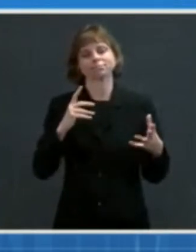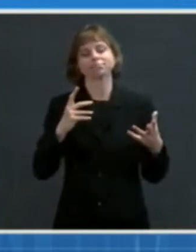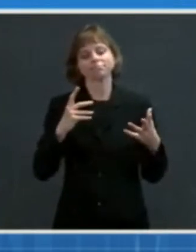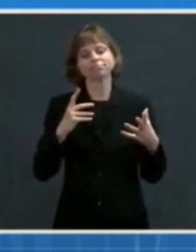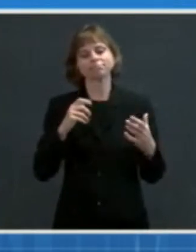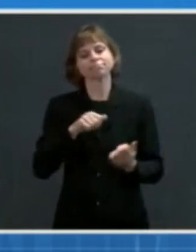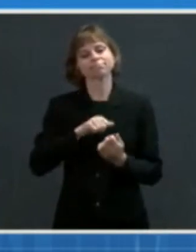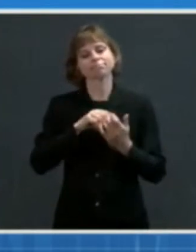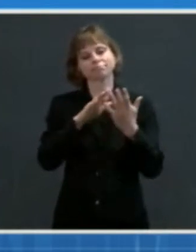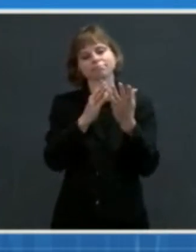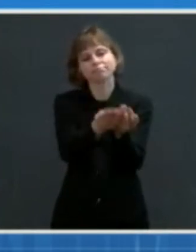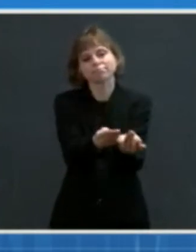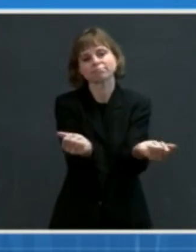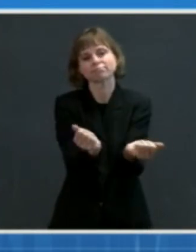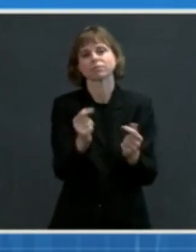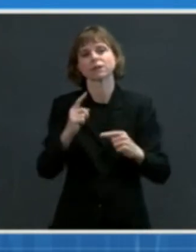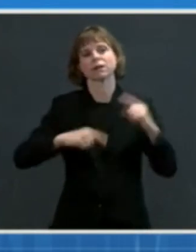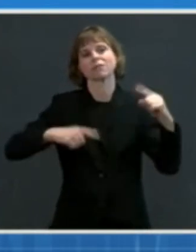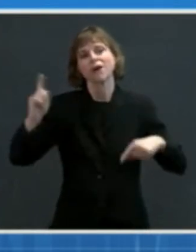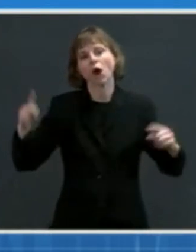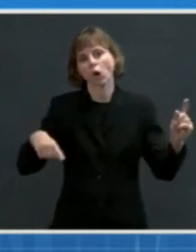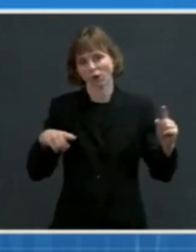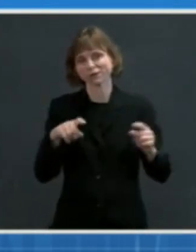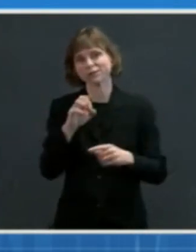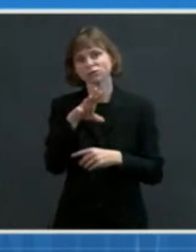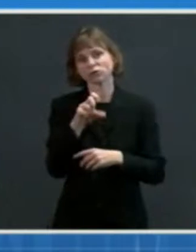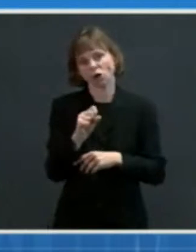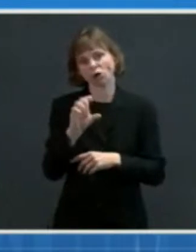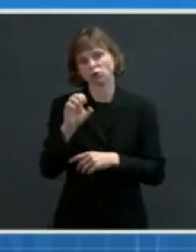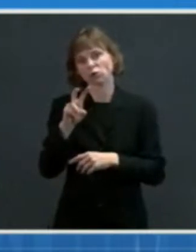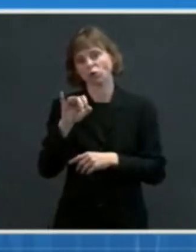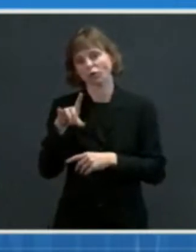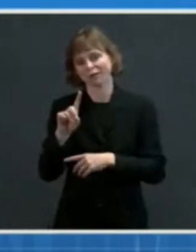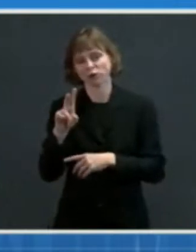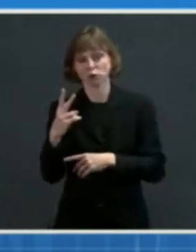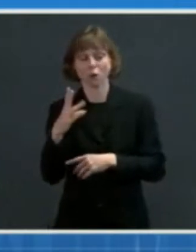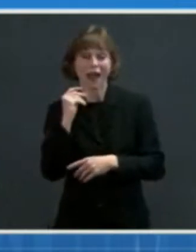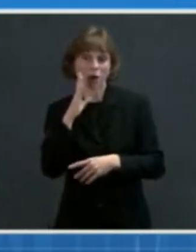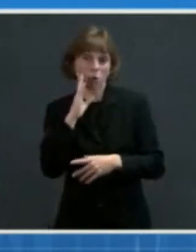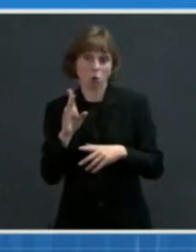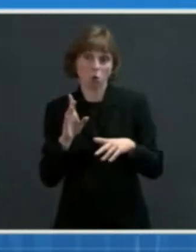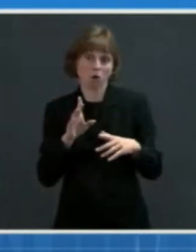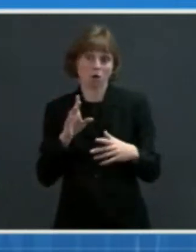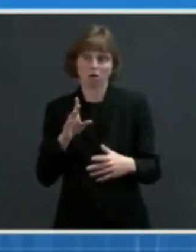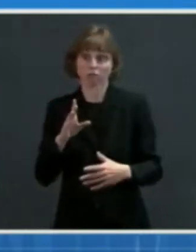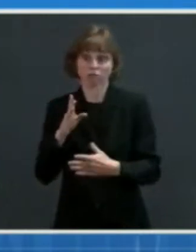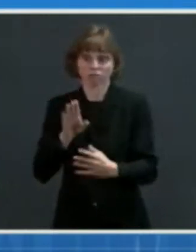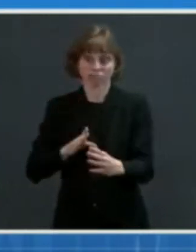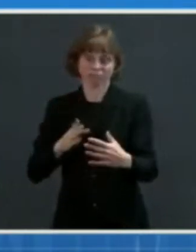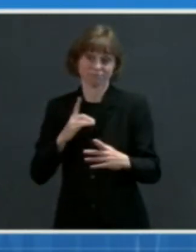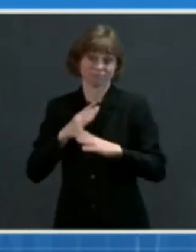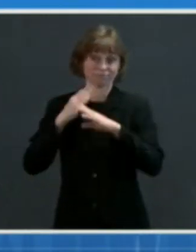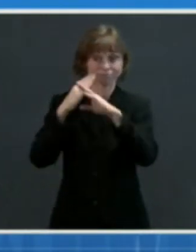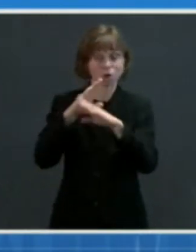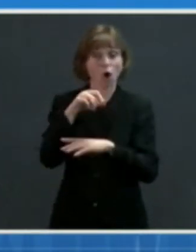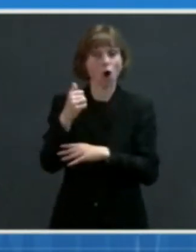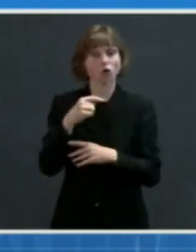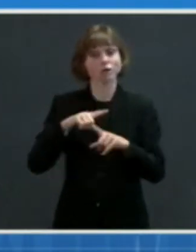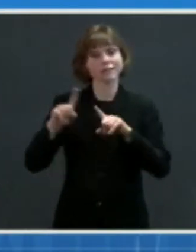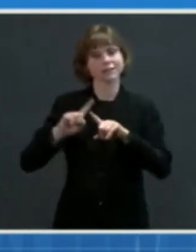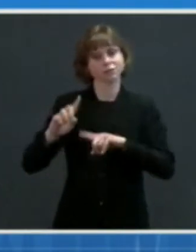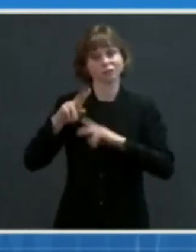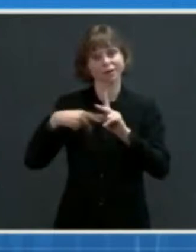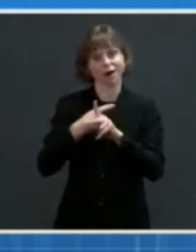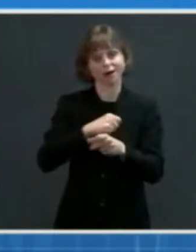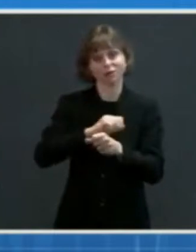and that would hopefully be able to address other pandemic coronaviruses in the future. I'll stop there and hand it back to